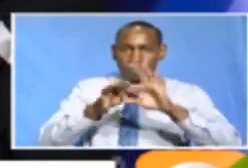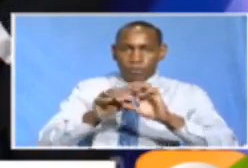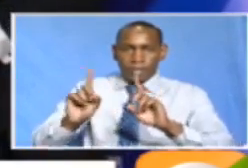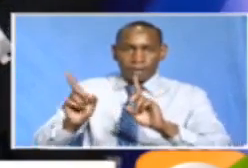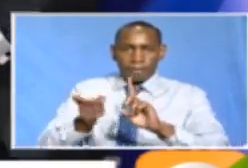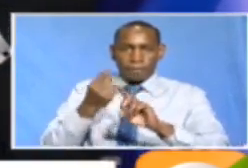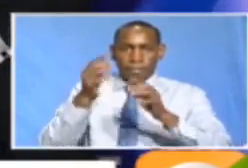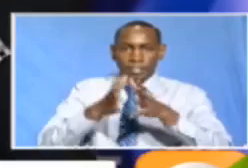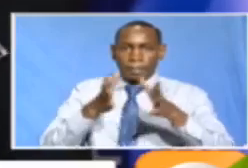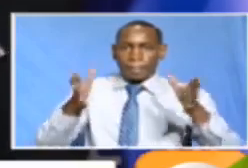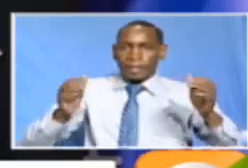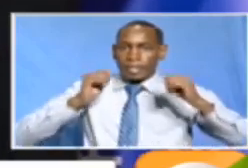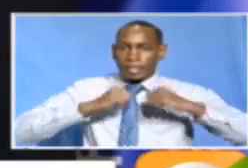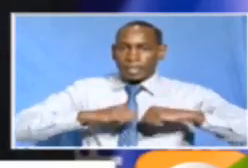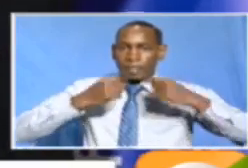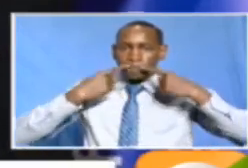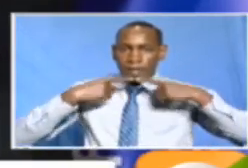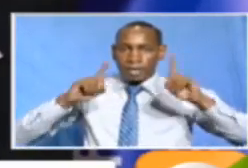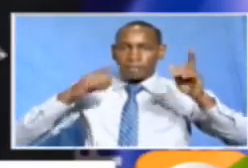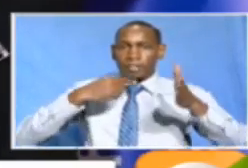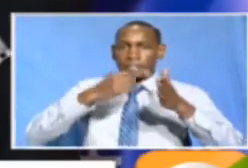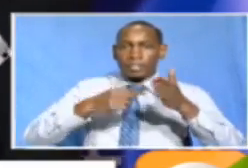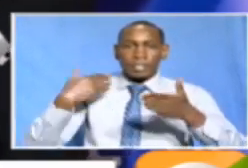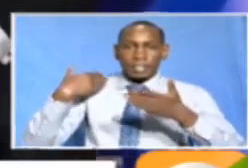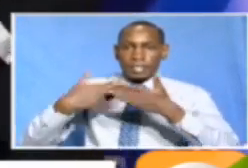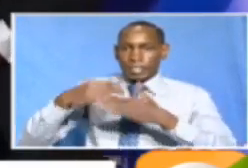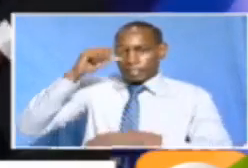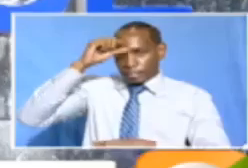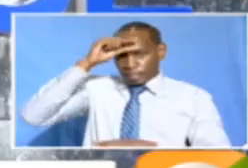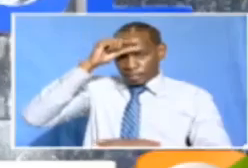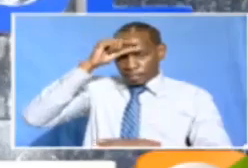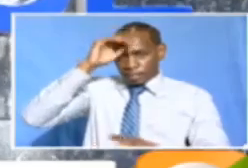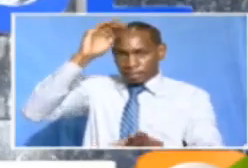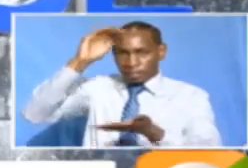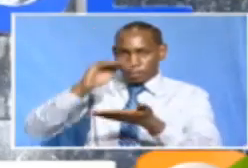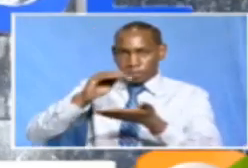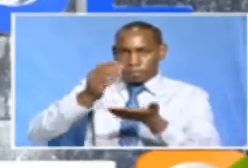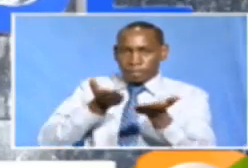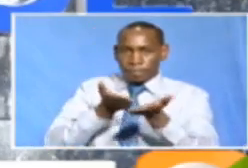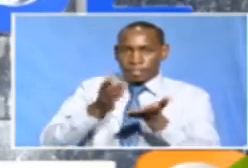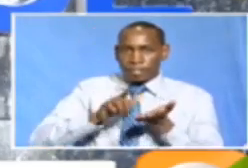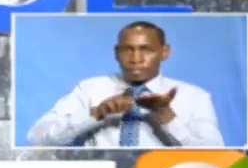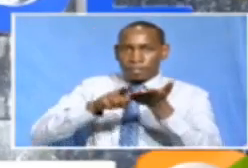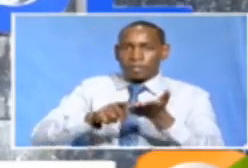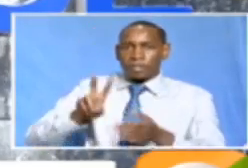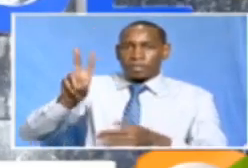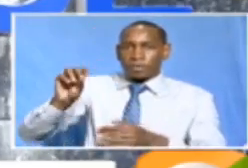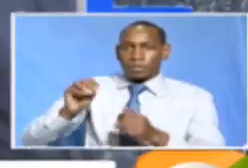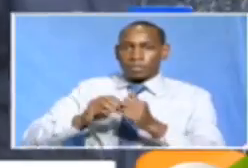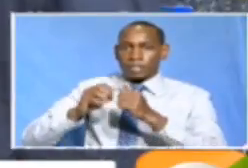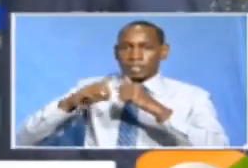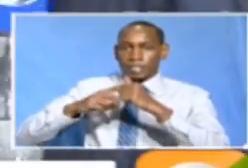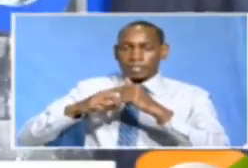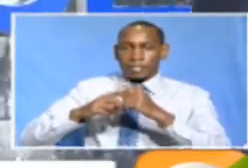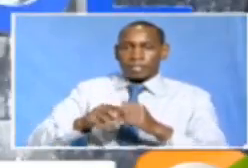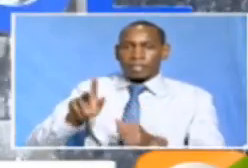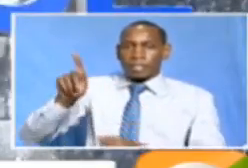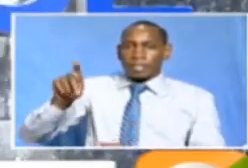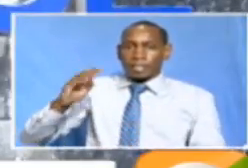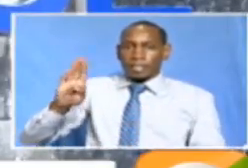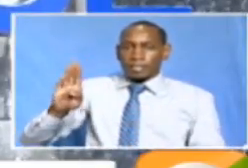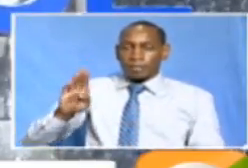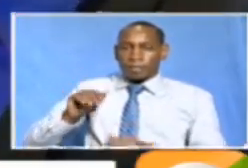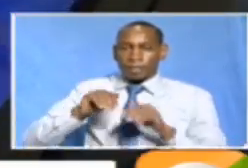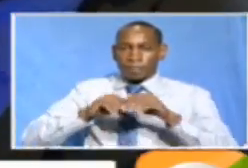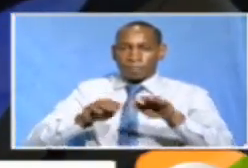first major deal announced in the industry since the government capped commercial lending rates in 2016. KCB Group is also in line to